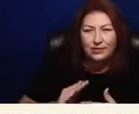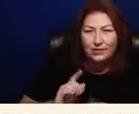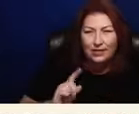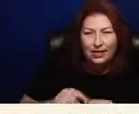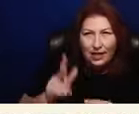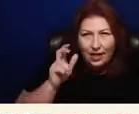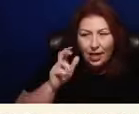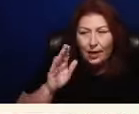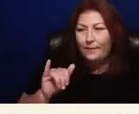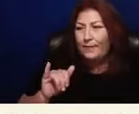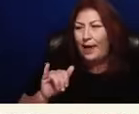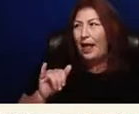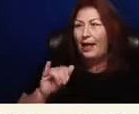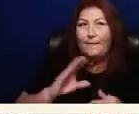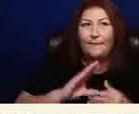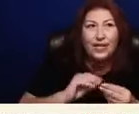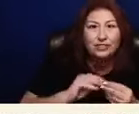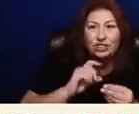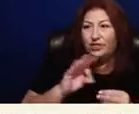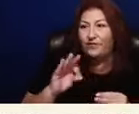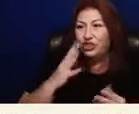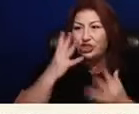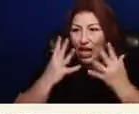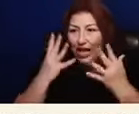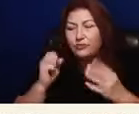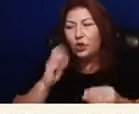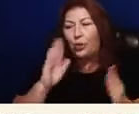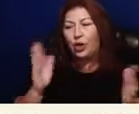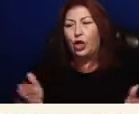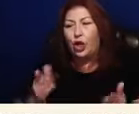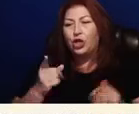by these messages of shame, right? So I would encourage you to do an